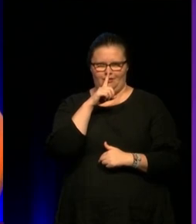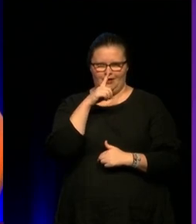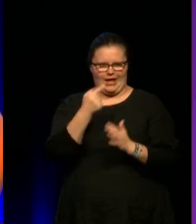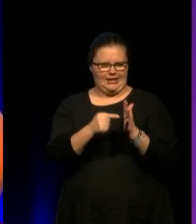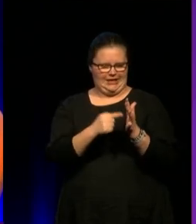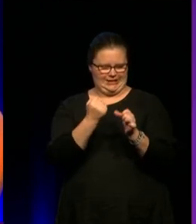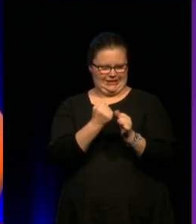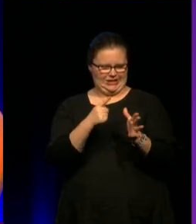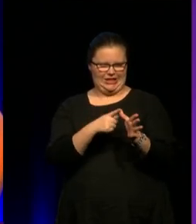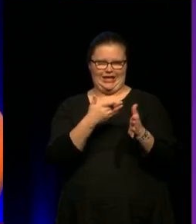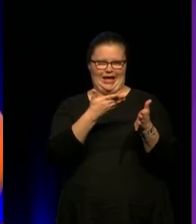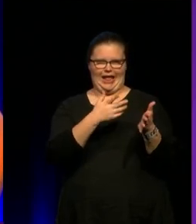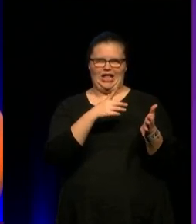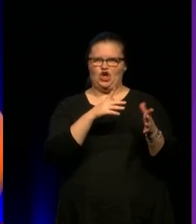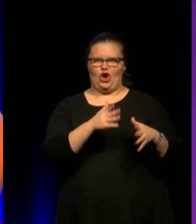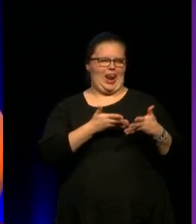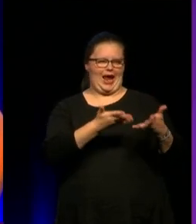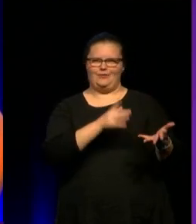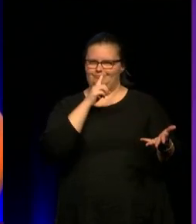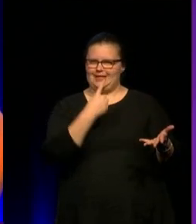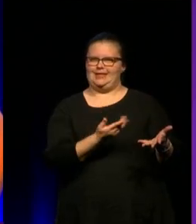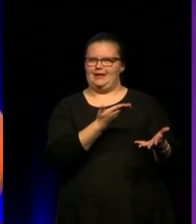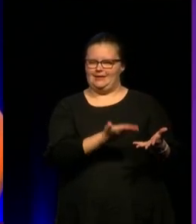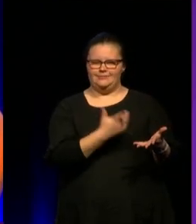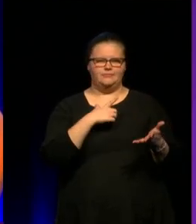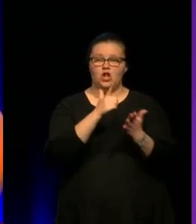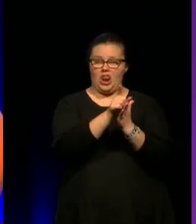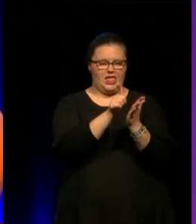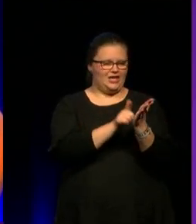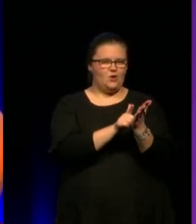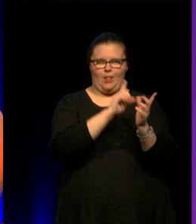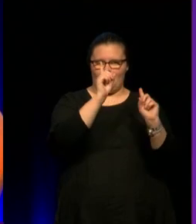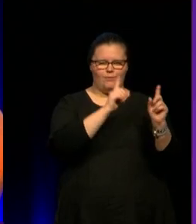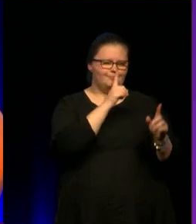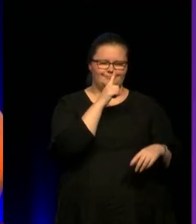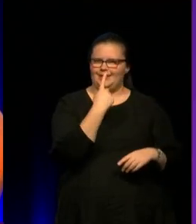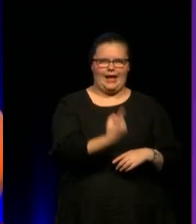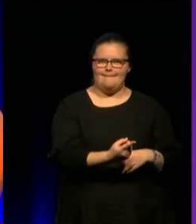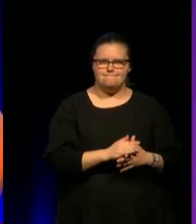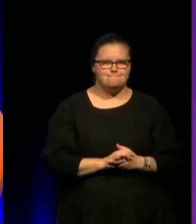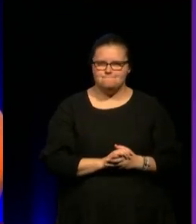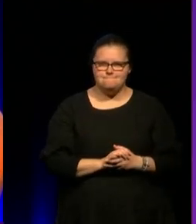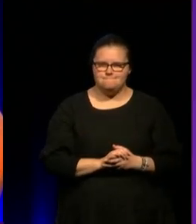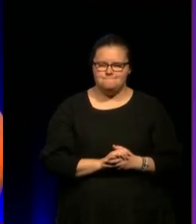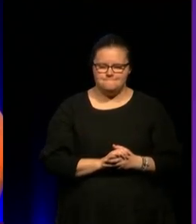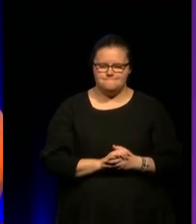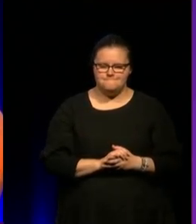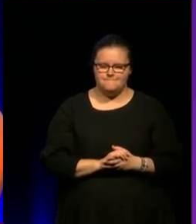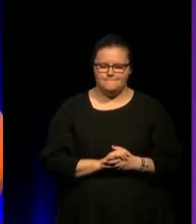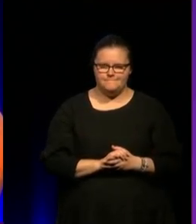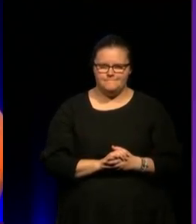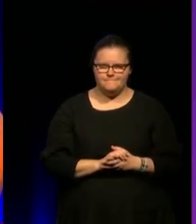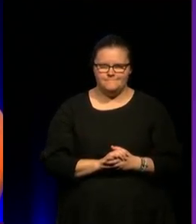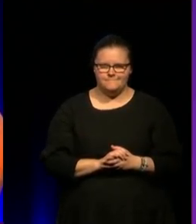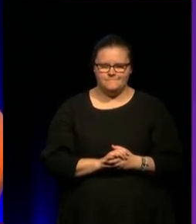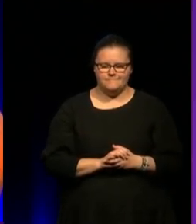TGA because we're not allowed to. So that without a legislative change, the TGA can't review our test. They just will,